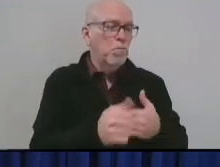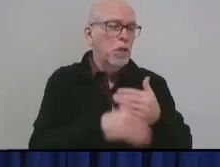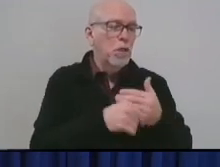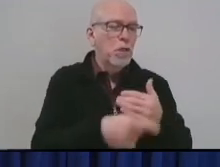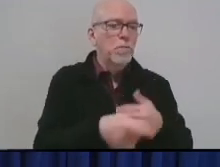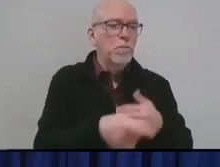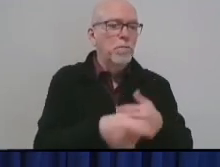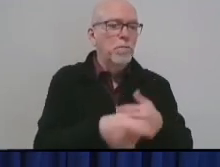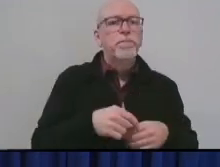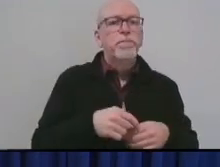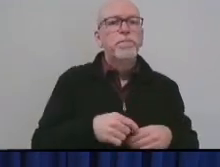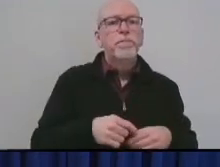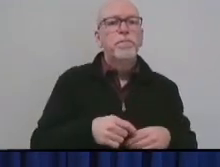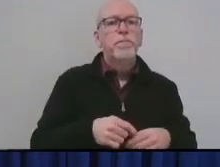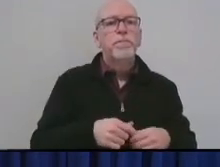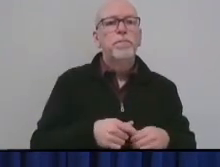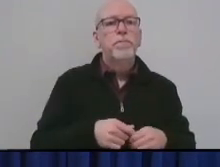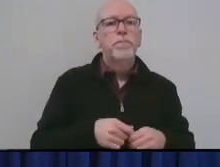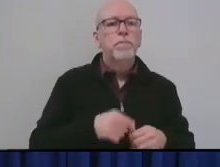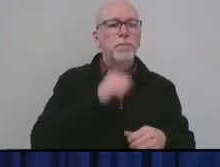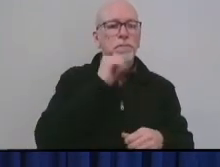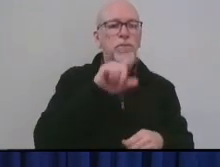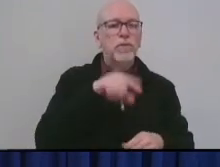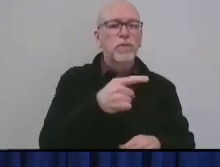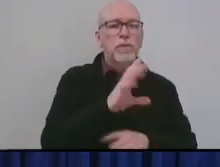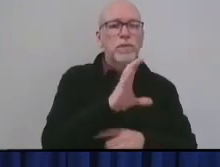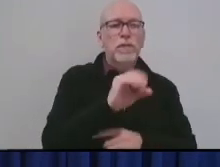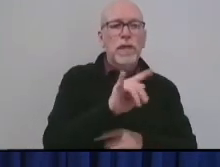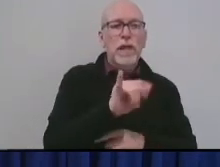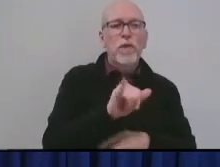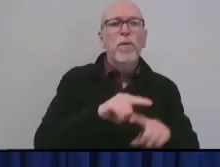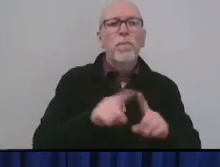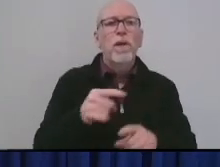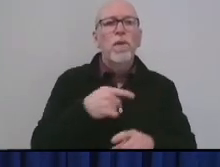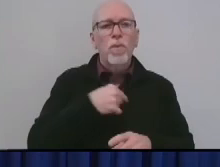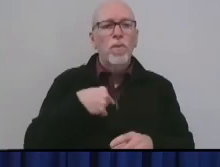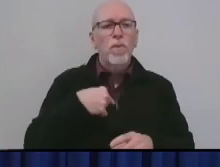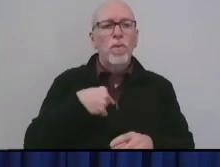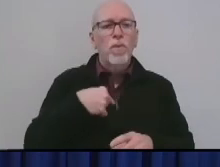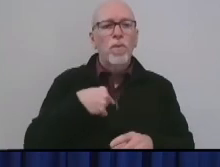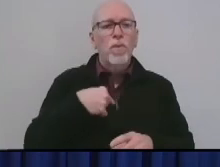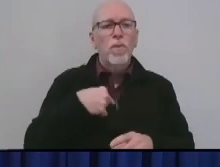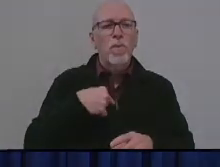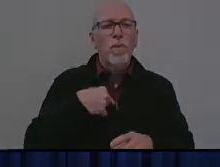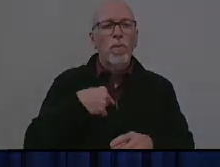just counties, but we still see that disparity between men.